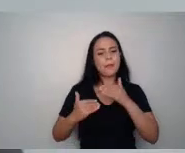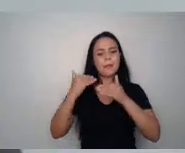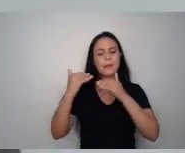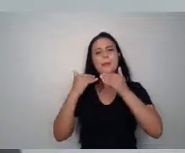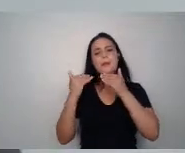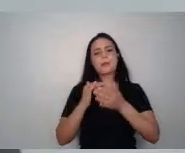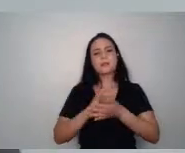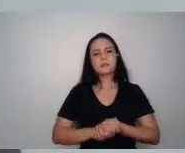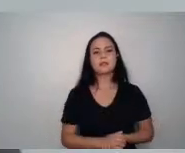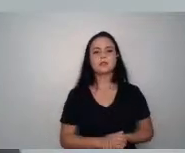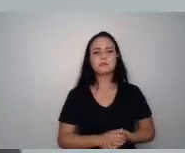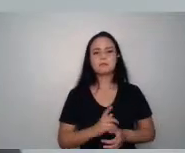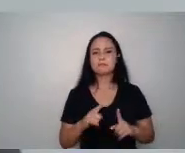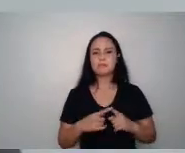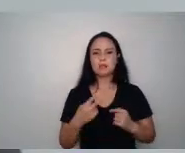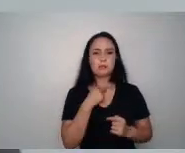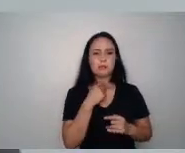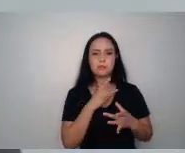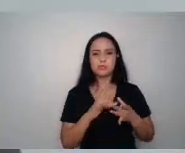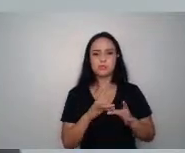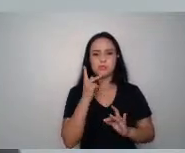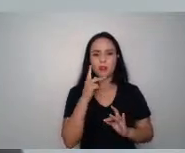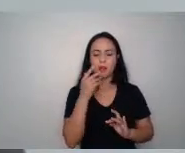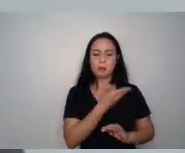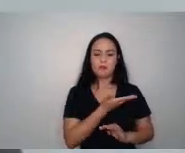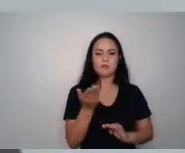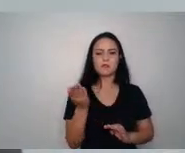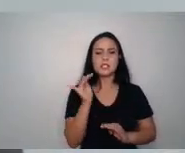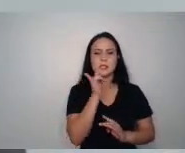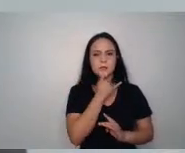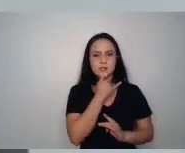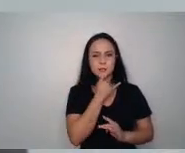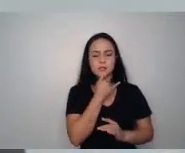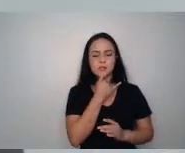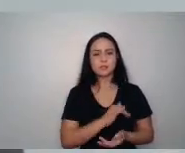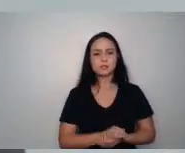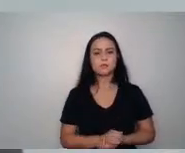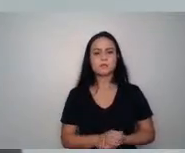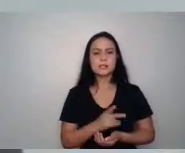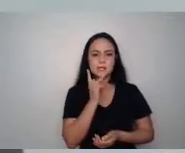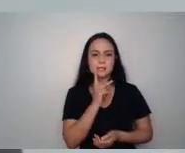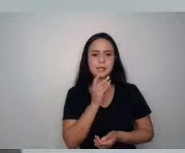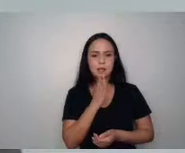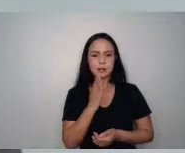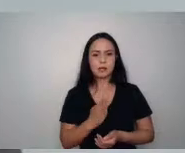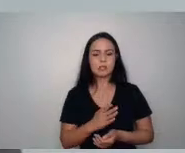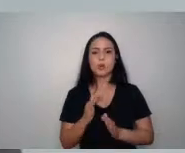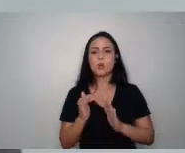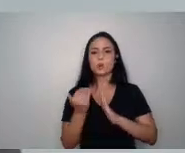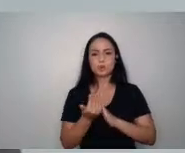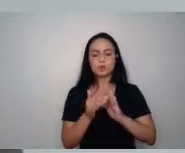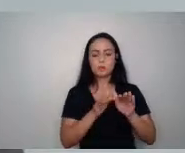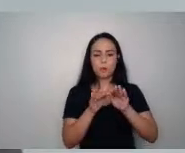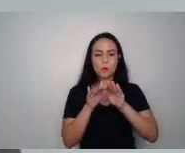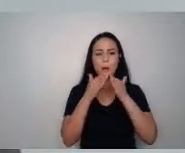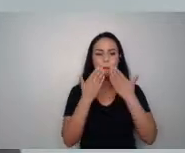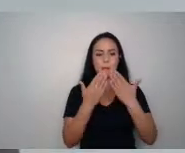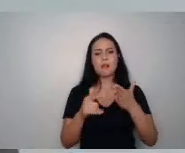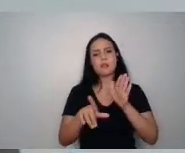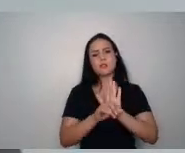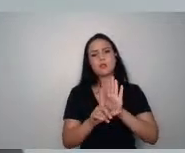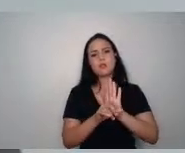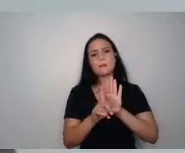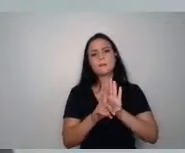And it has potential. But I do have to say that,